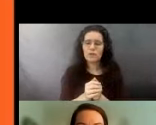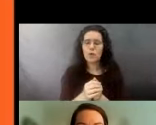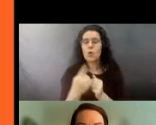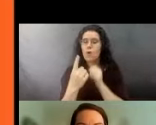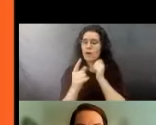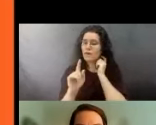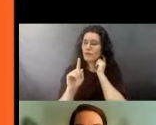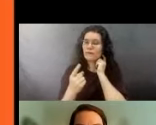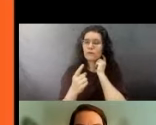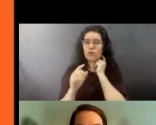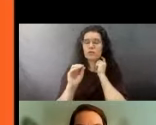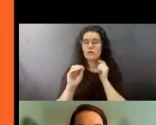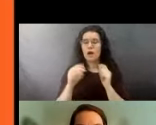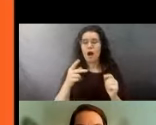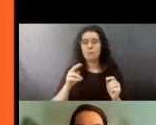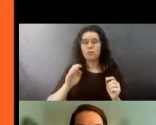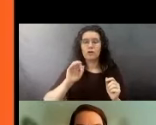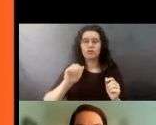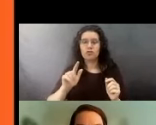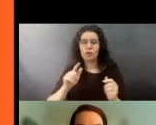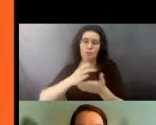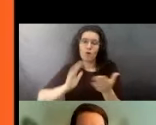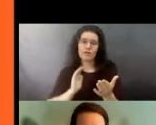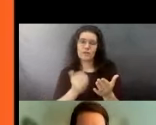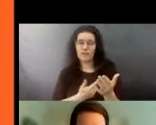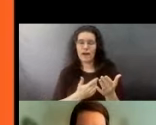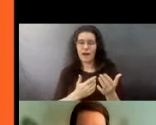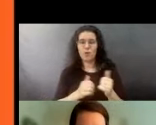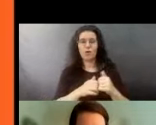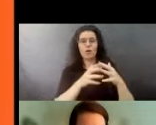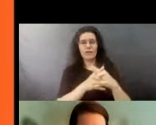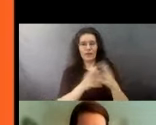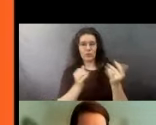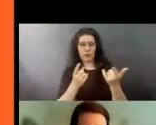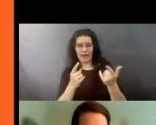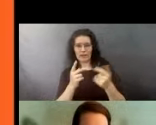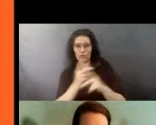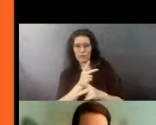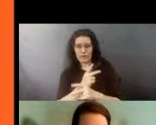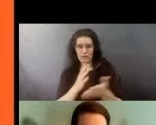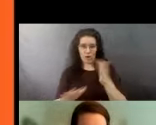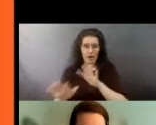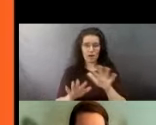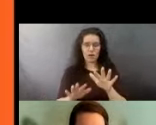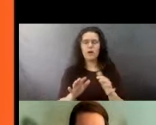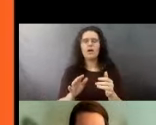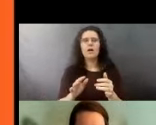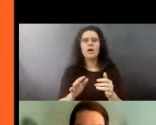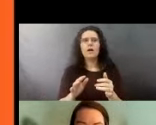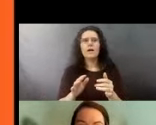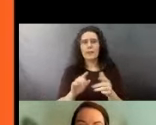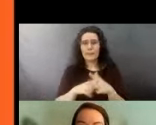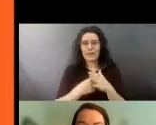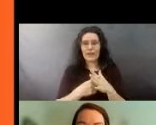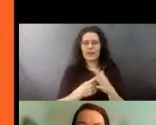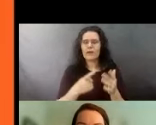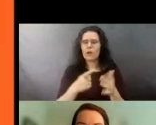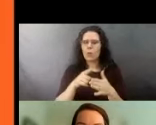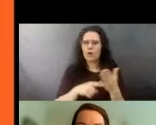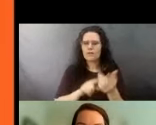operational things that we really had to, communicate with about and sort of work out was, what specific